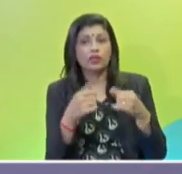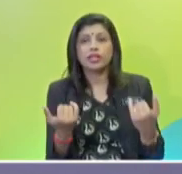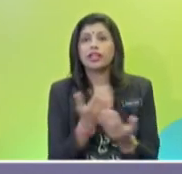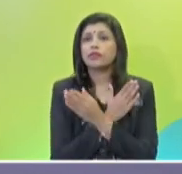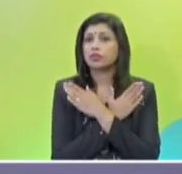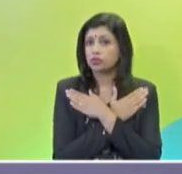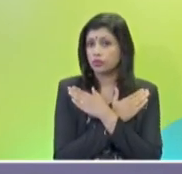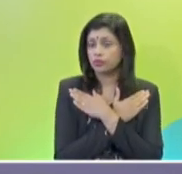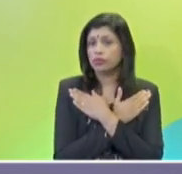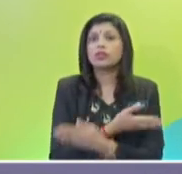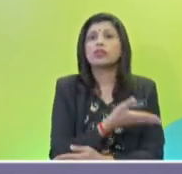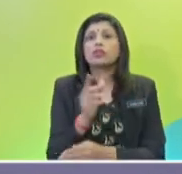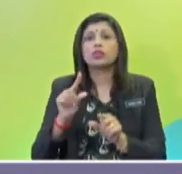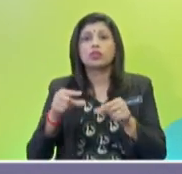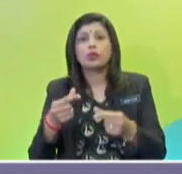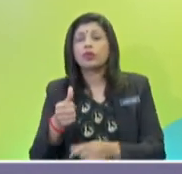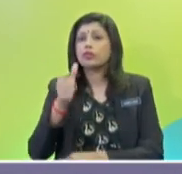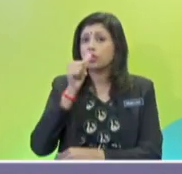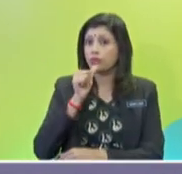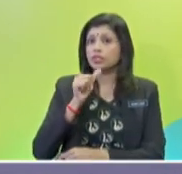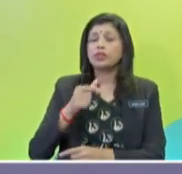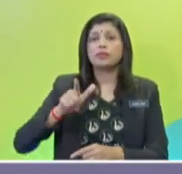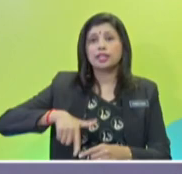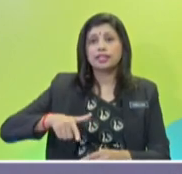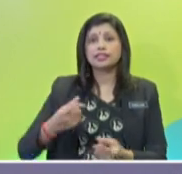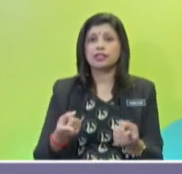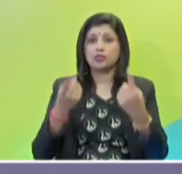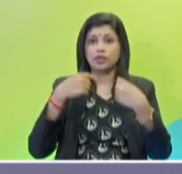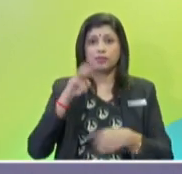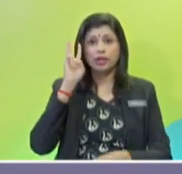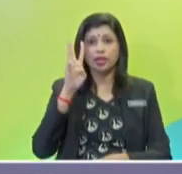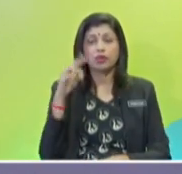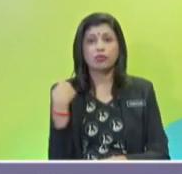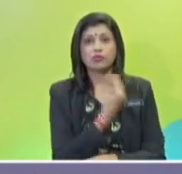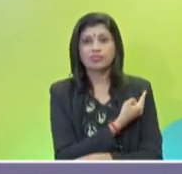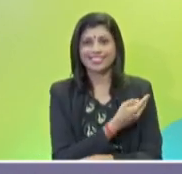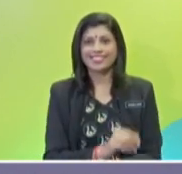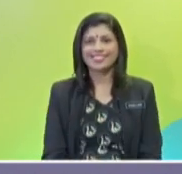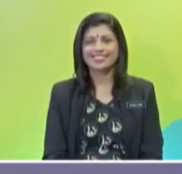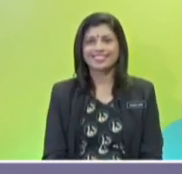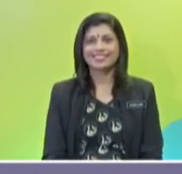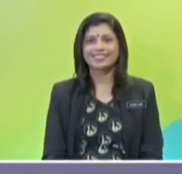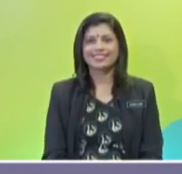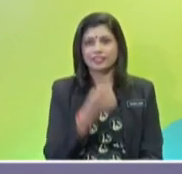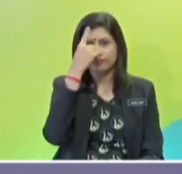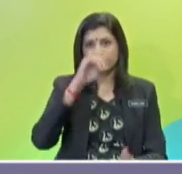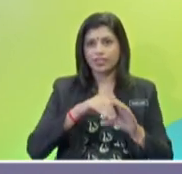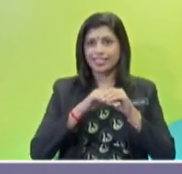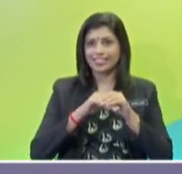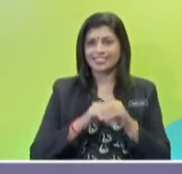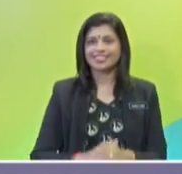for our friends watching at home, don't go anywhere. We'll be right back here at Tahap 2 with Teacher Zakia for Bahasa Inggeris.